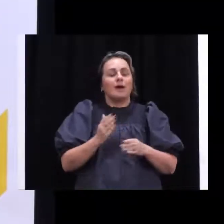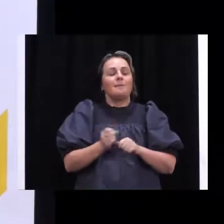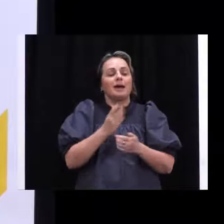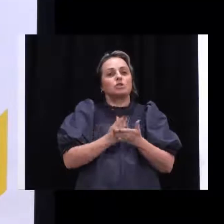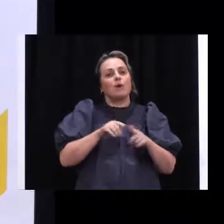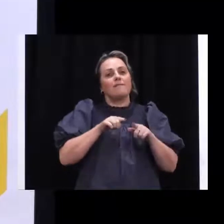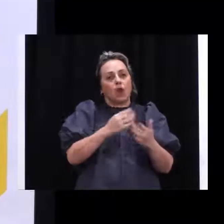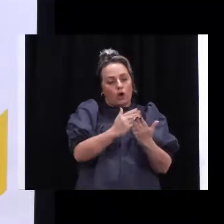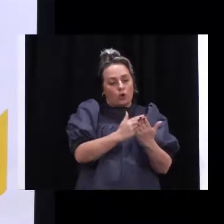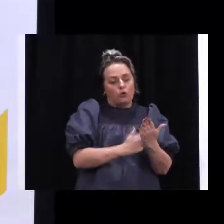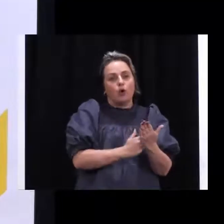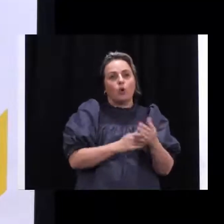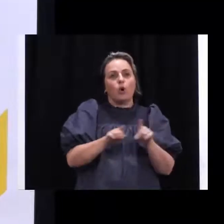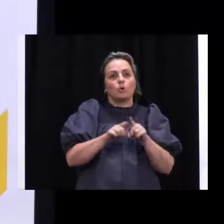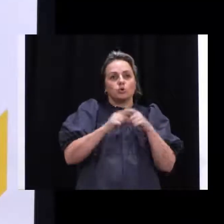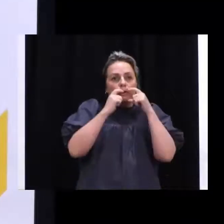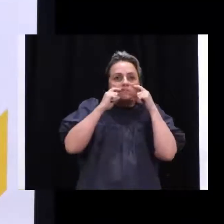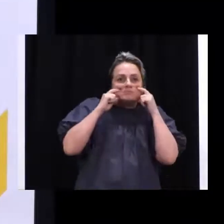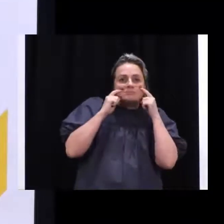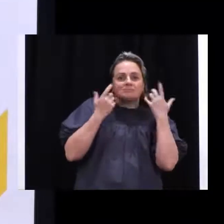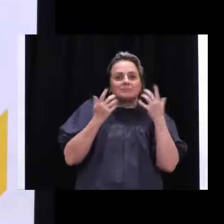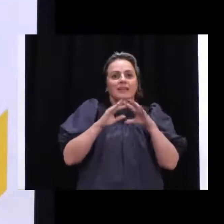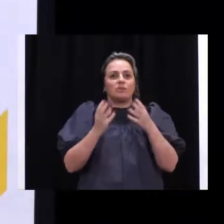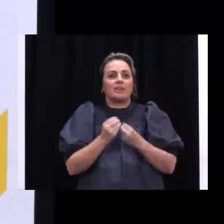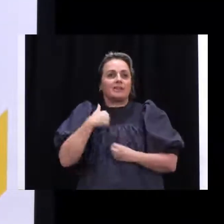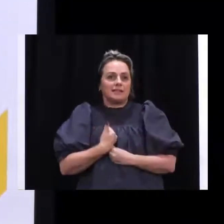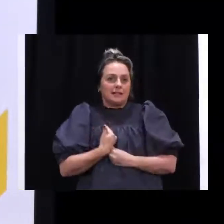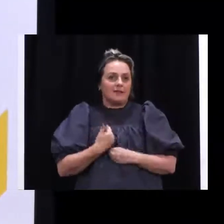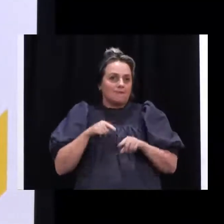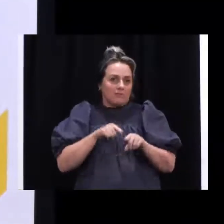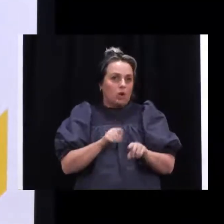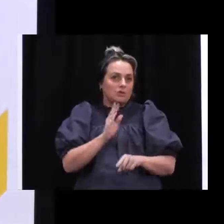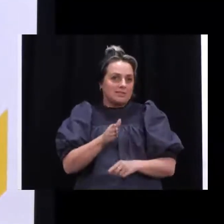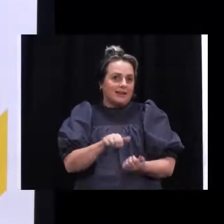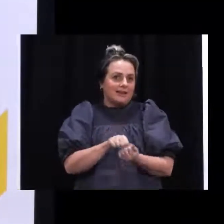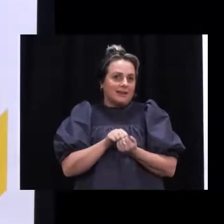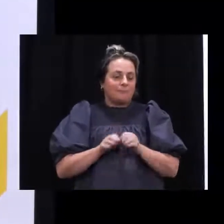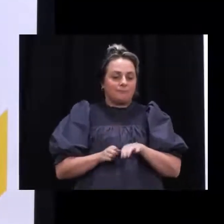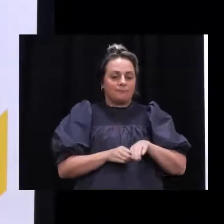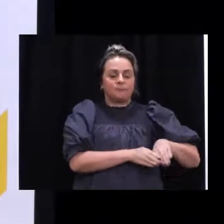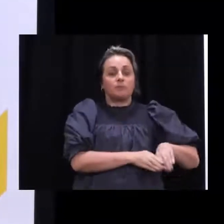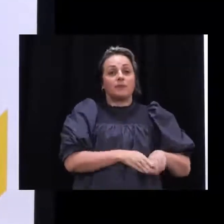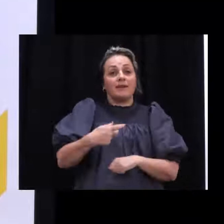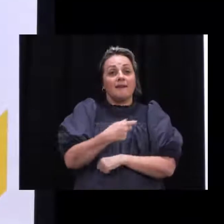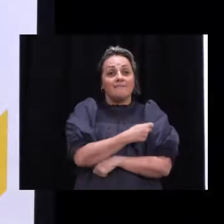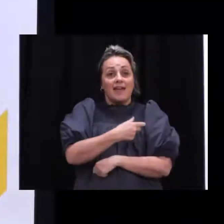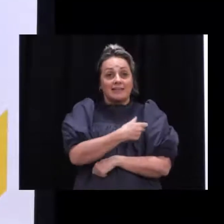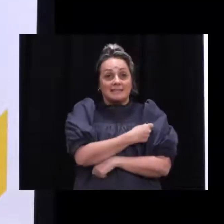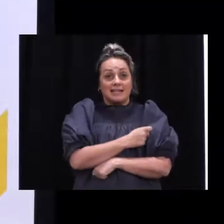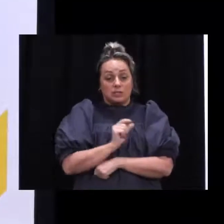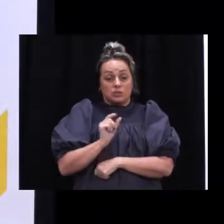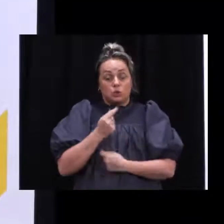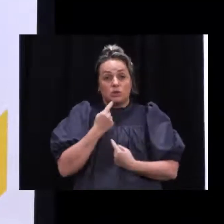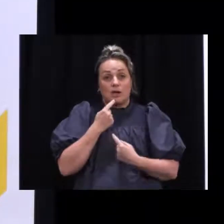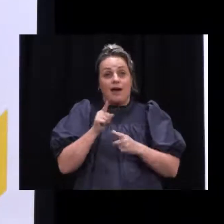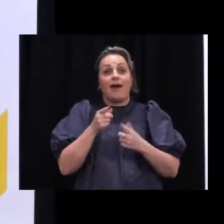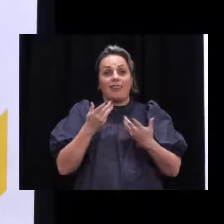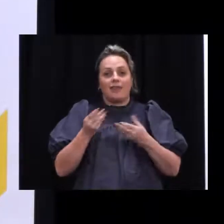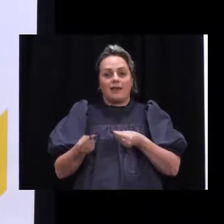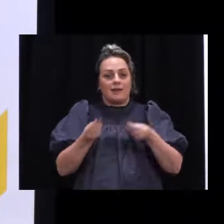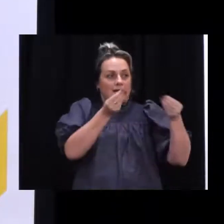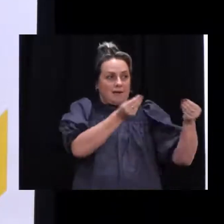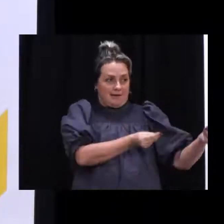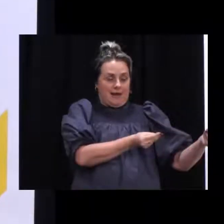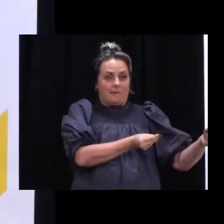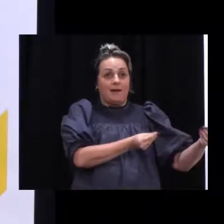they're wearing appropriate PPE. A brief word on vaccines before I hand over to the Director General. I will have more to say on